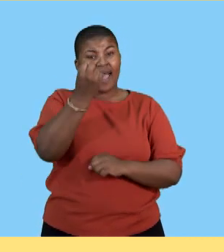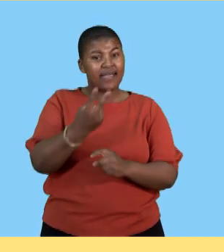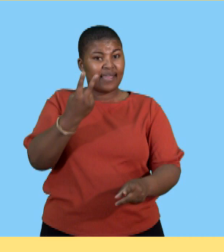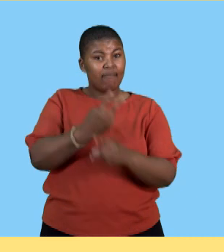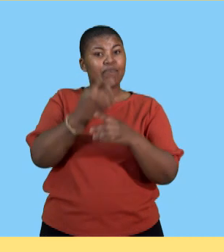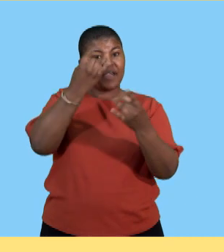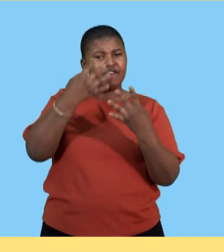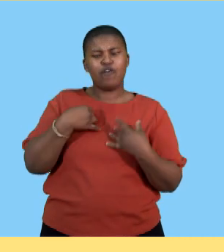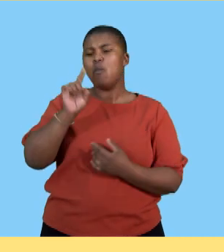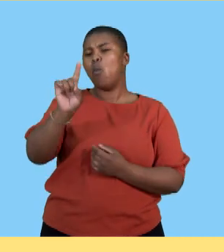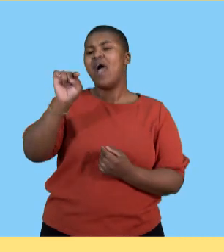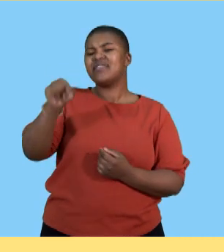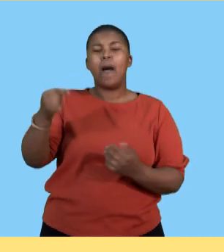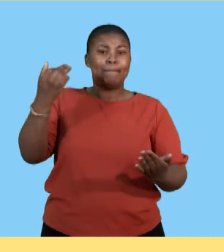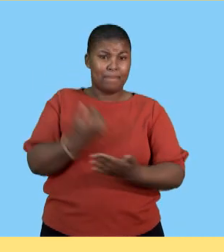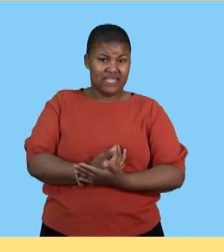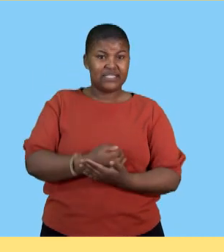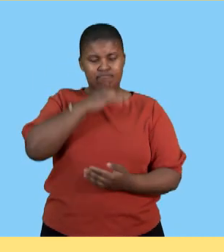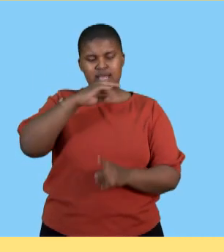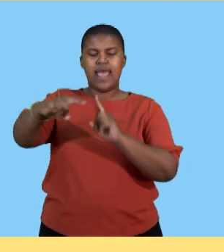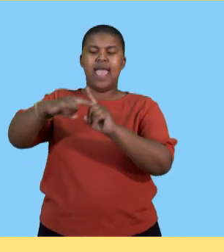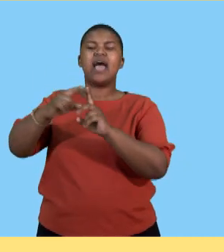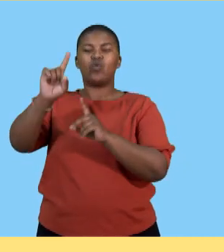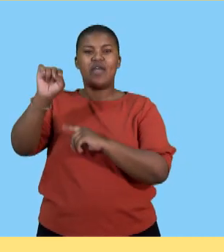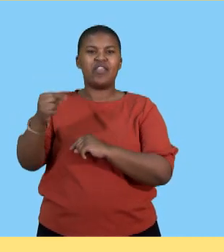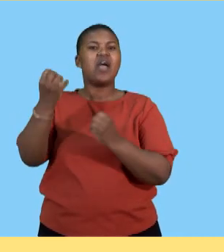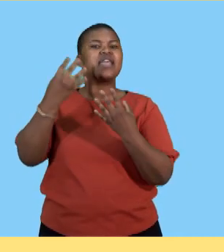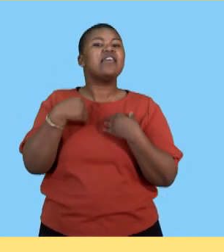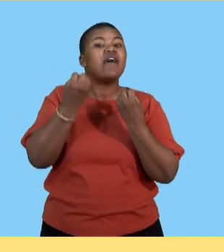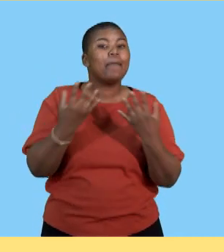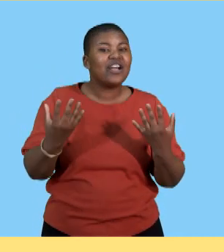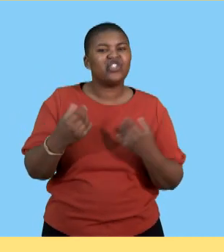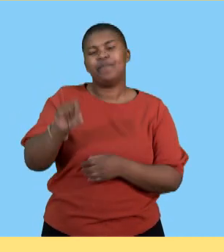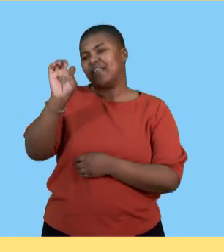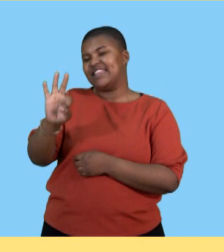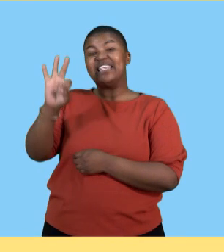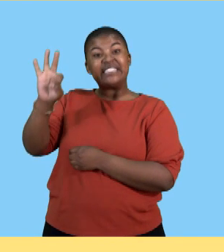still outstanding. So we come here, we add 1,000 to give us a total of